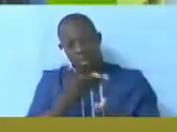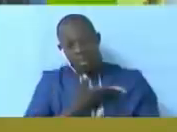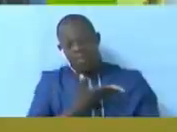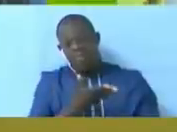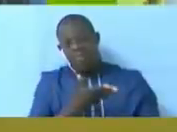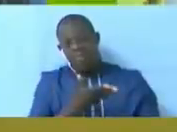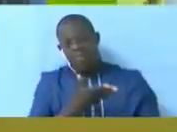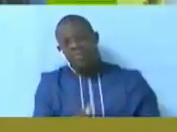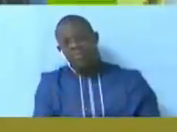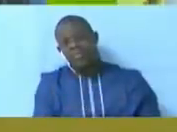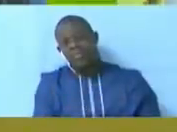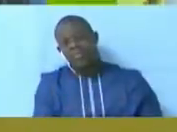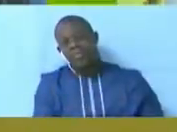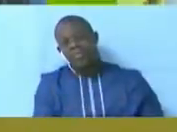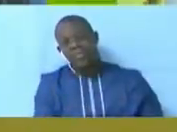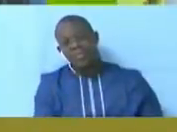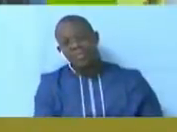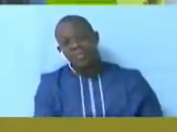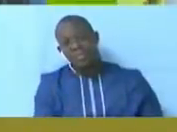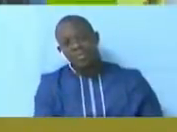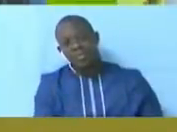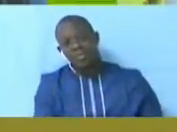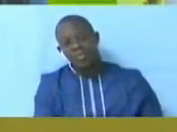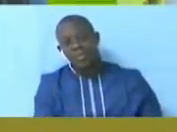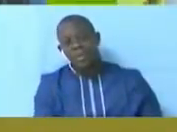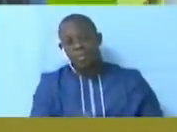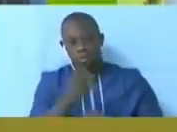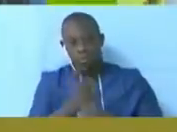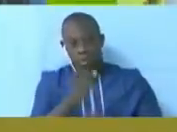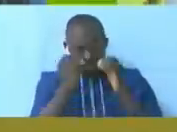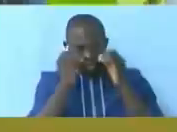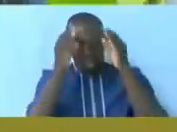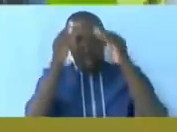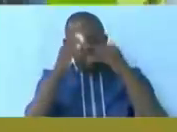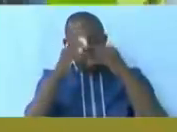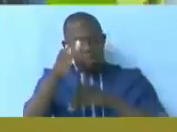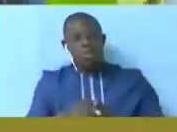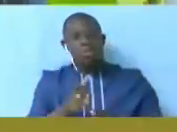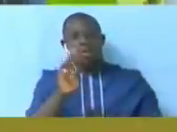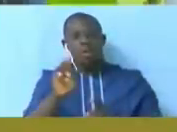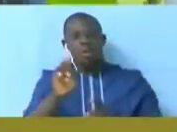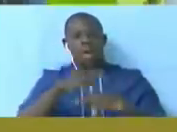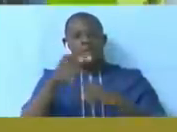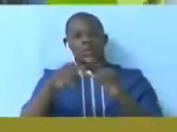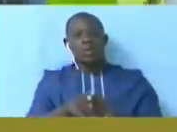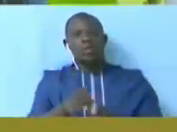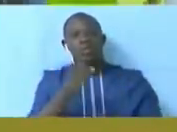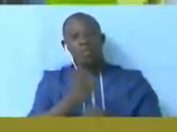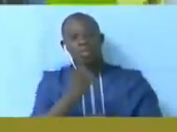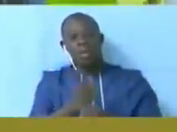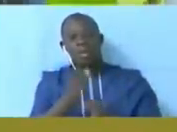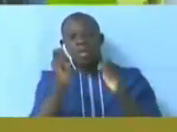you would be surprised that notwithstanding amendments to the law on drugs,